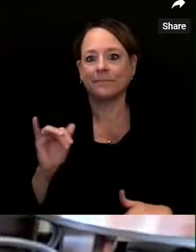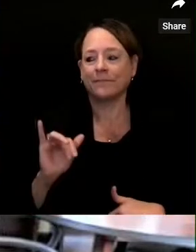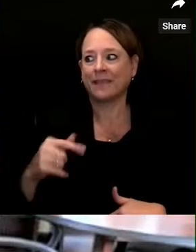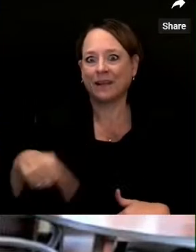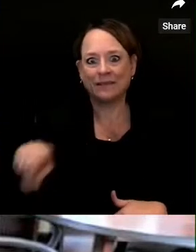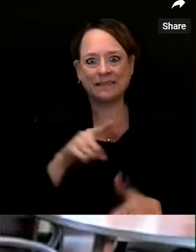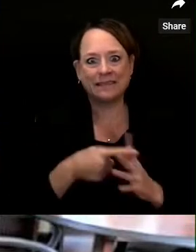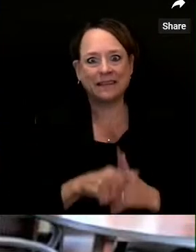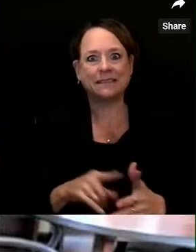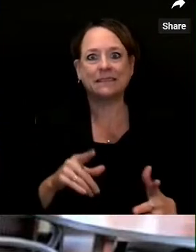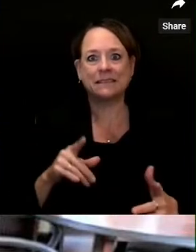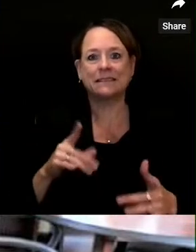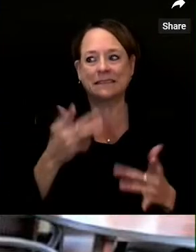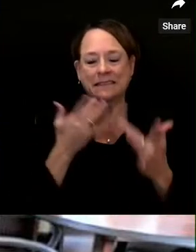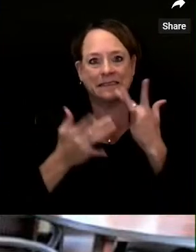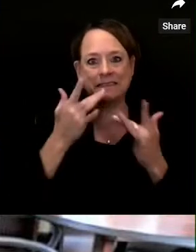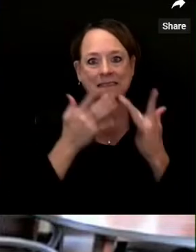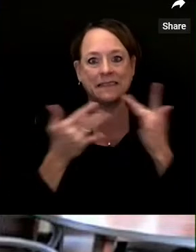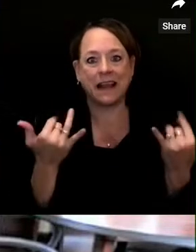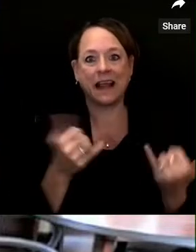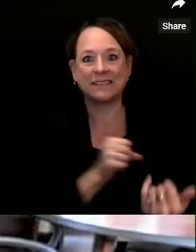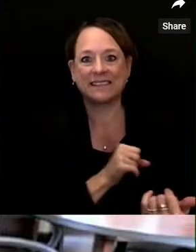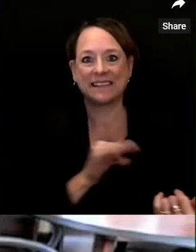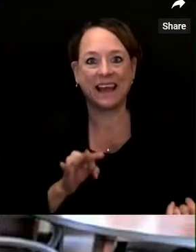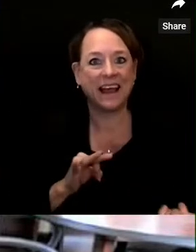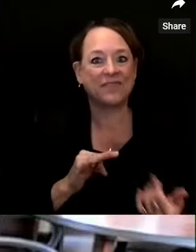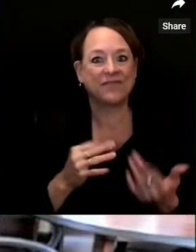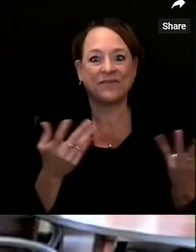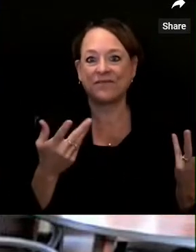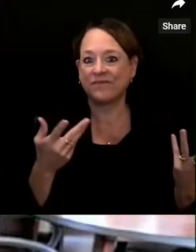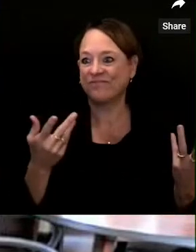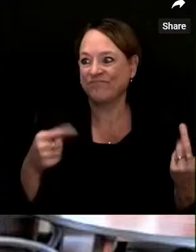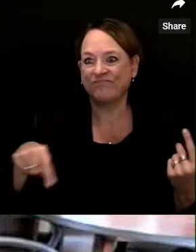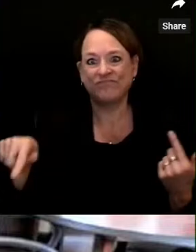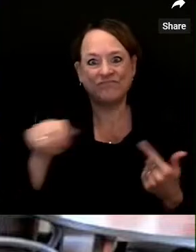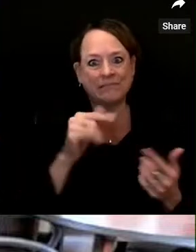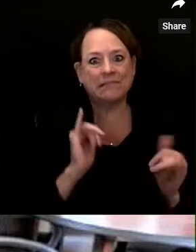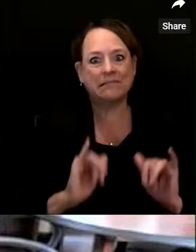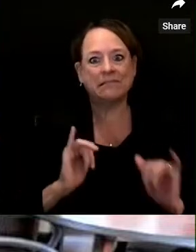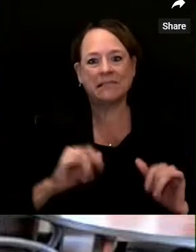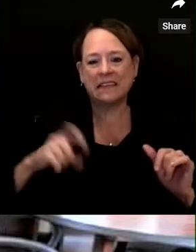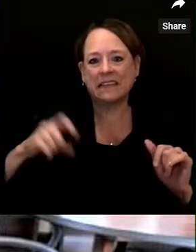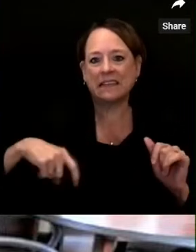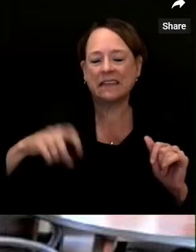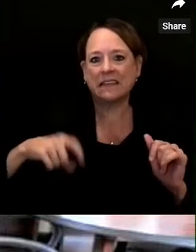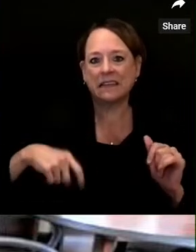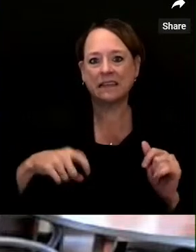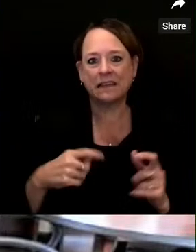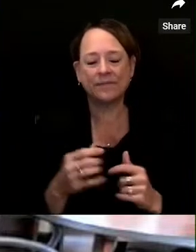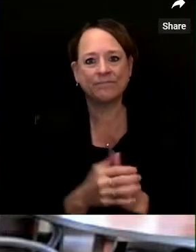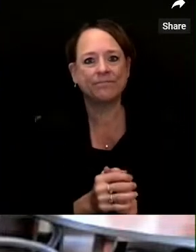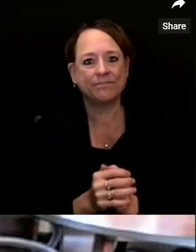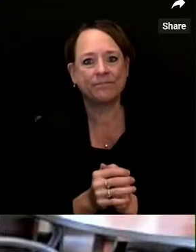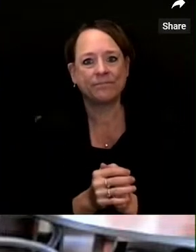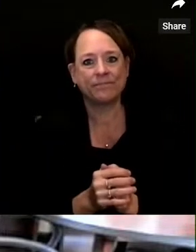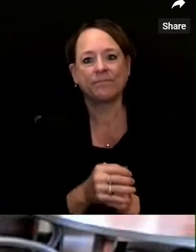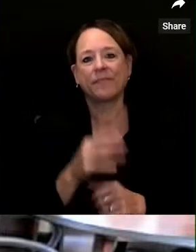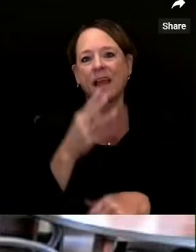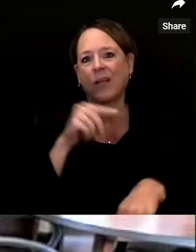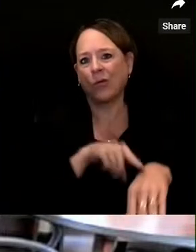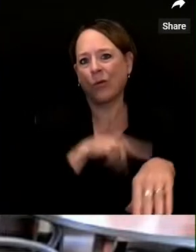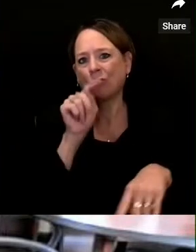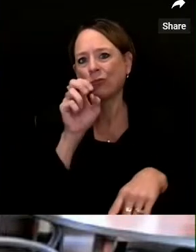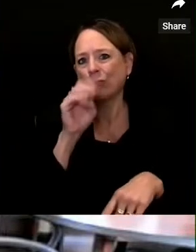from hospitals and long-term care providers all across Wisconsin. This surge in cases, this increase